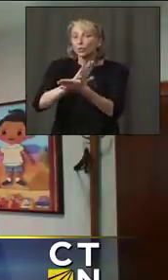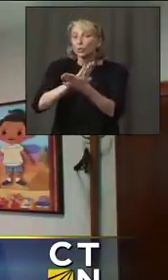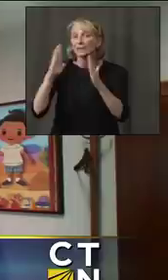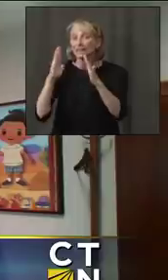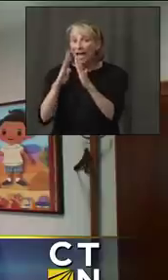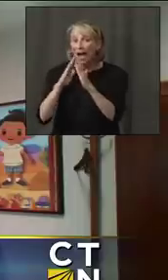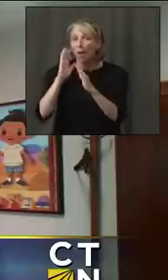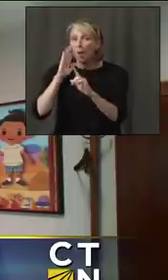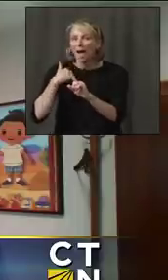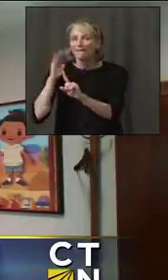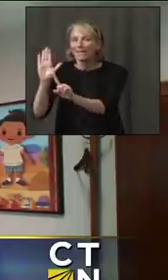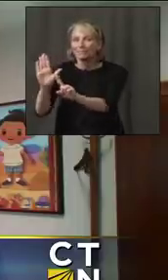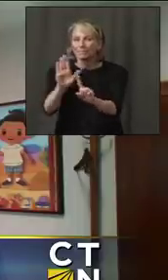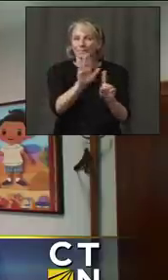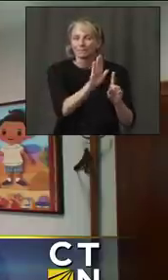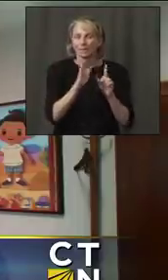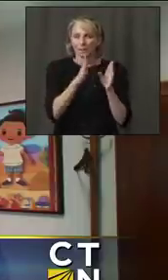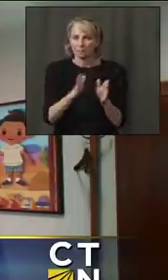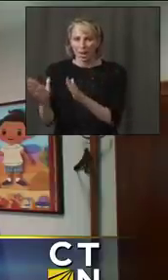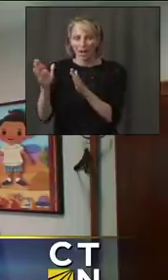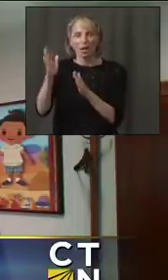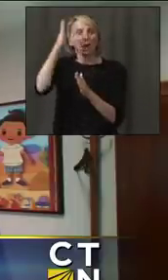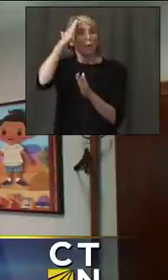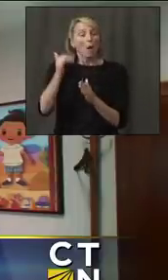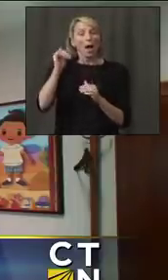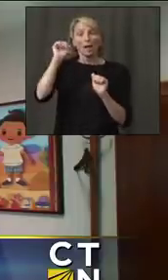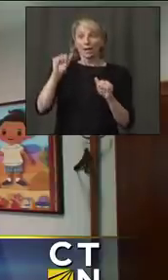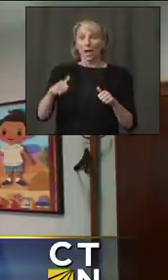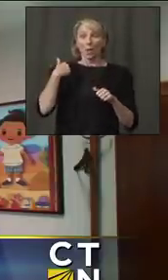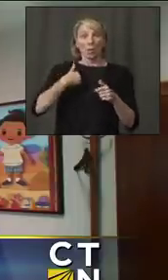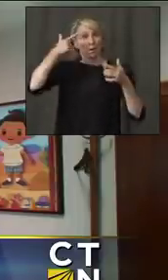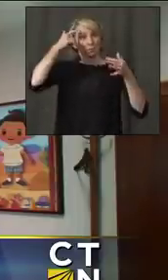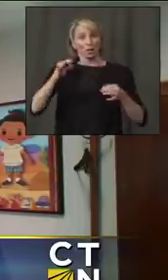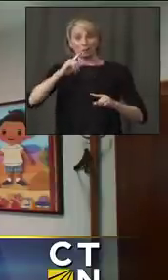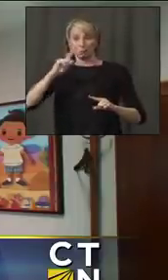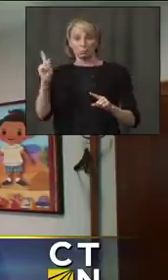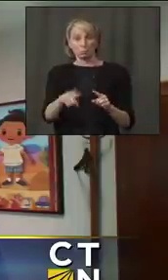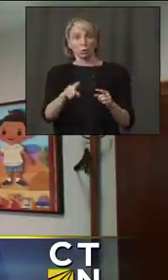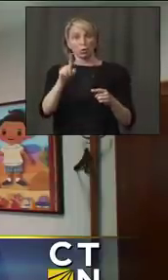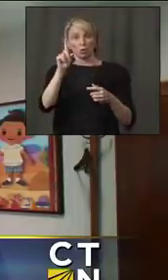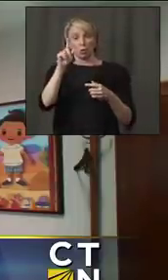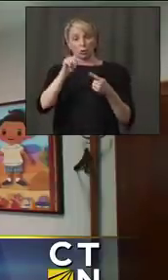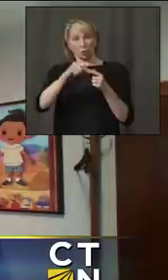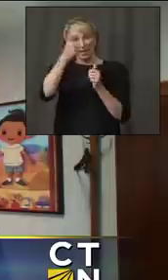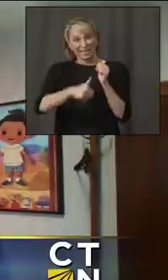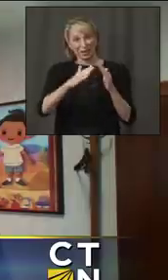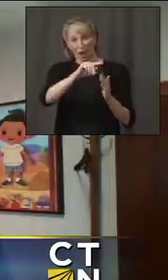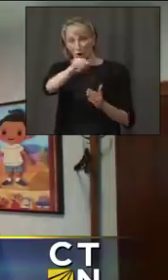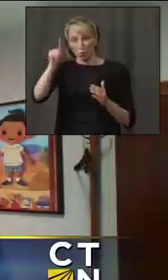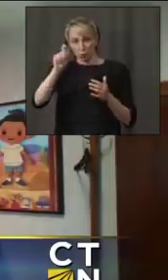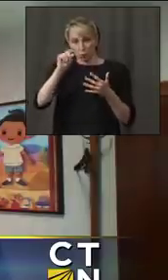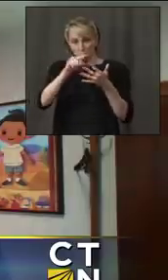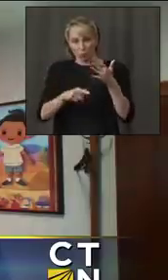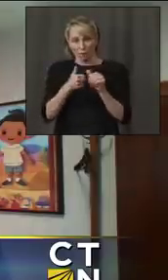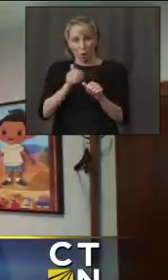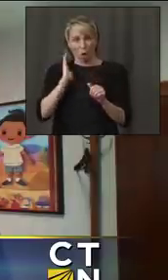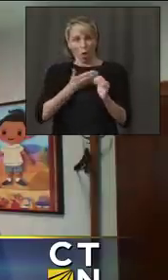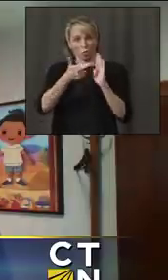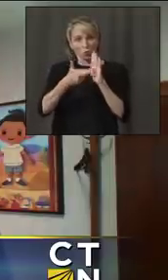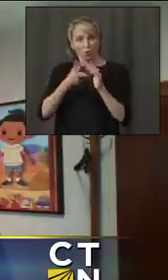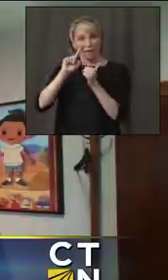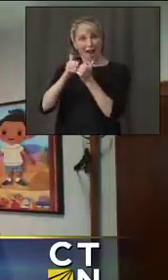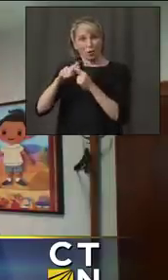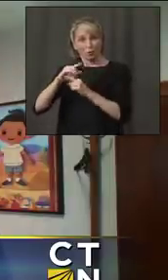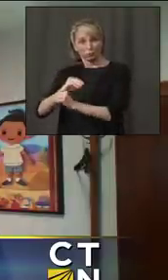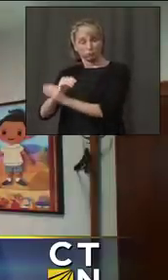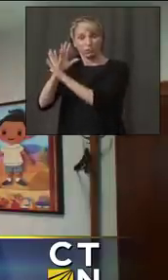know that there's not always one approach that's best for all communities, so we're listening to how districts consider this and work with them to try to share